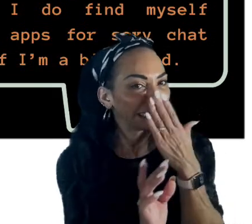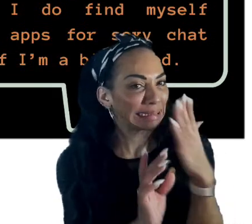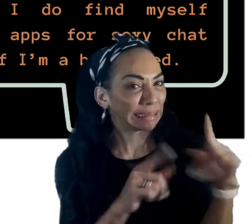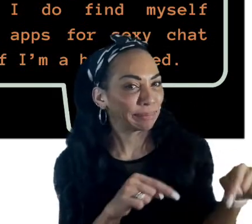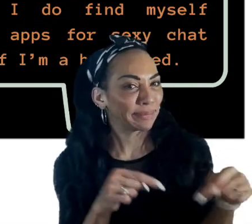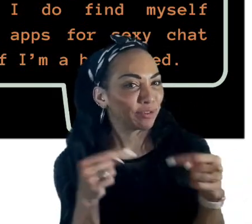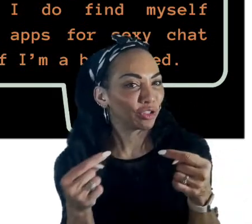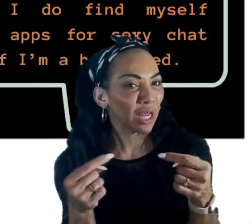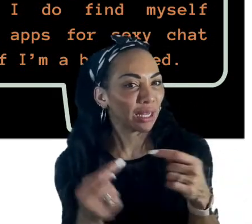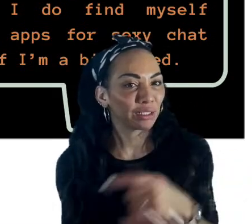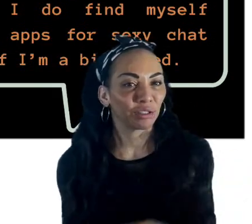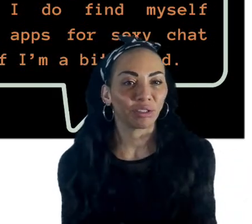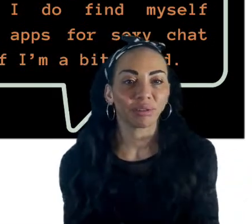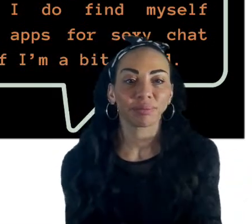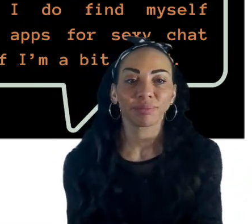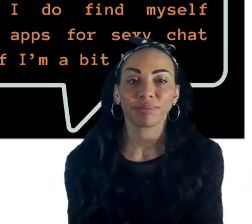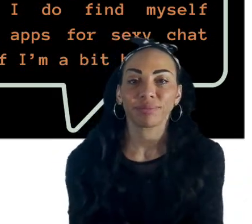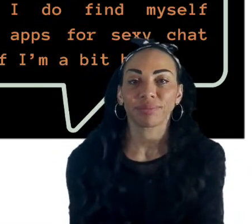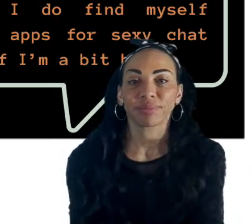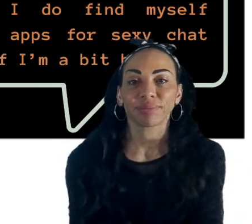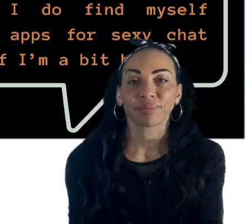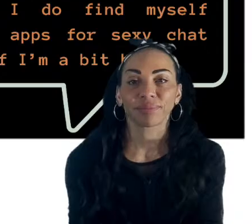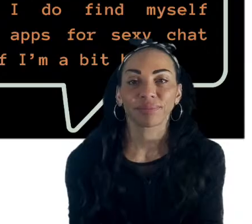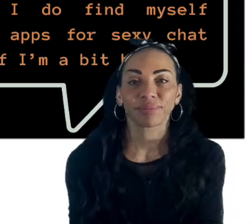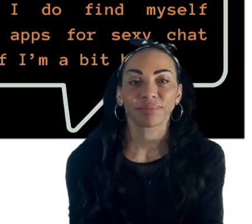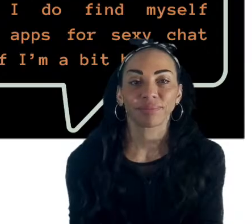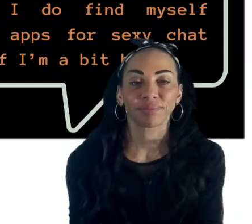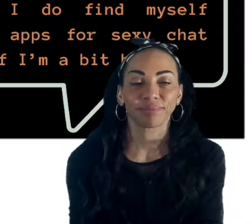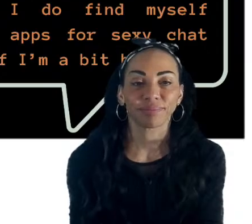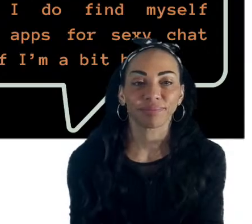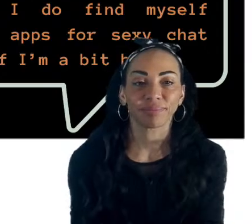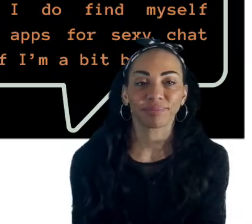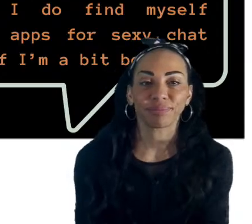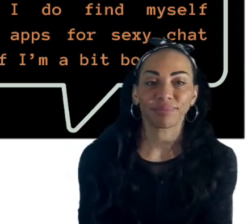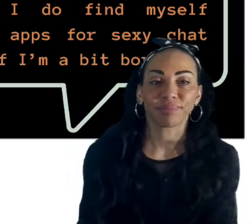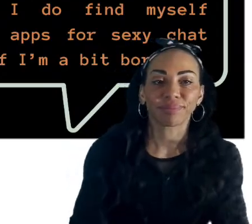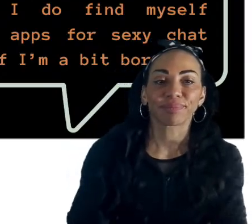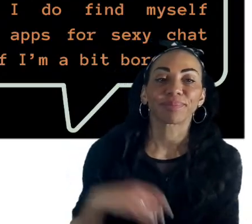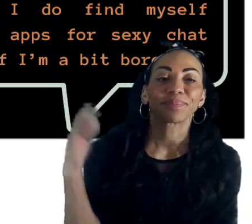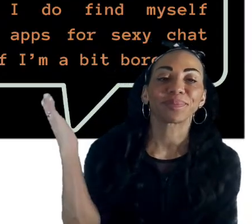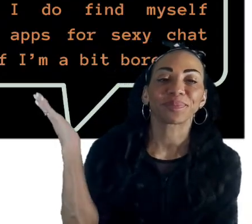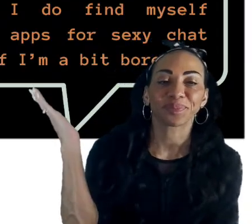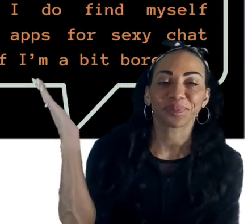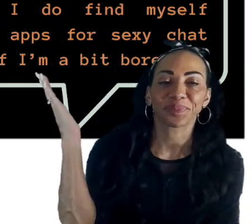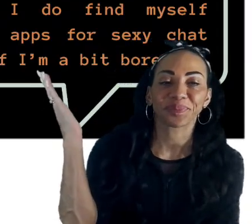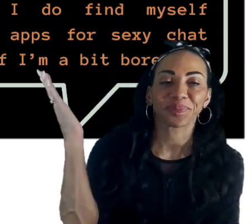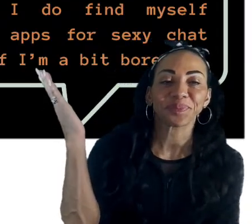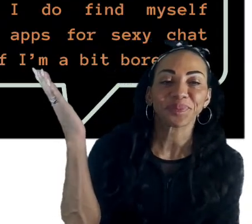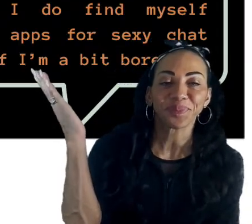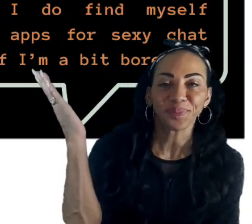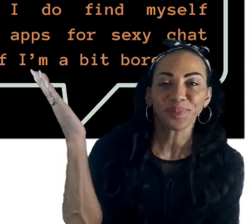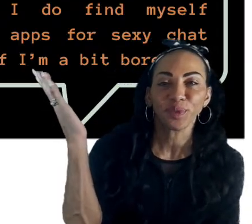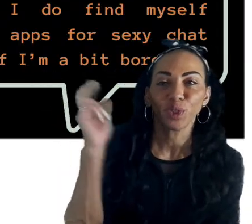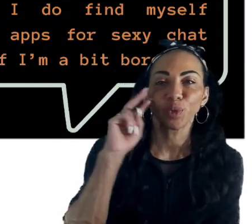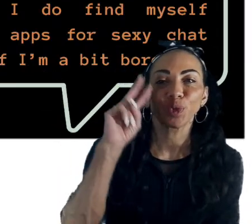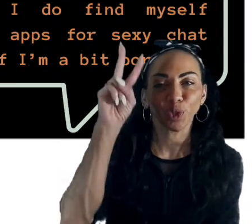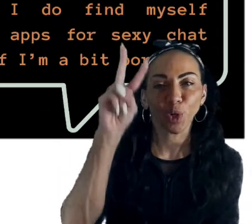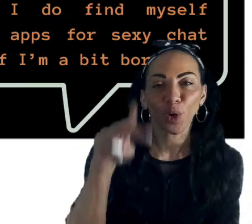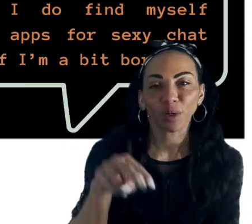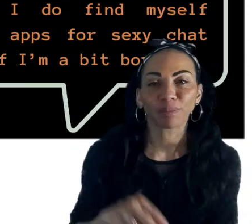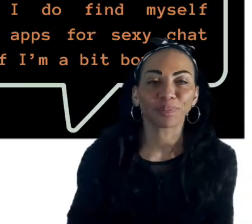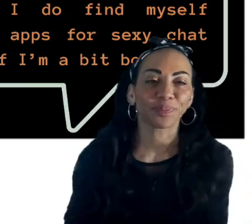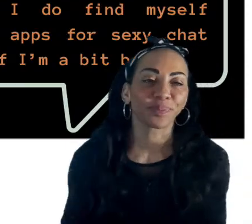I'm just going to leave those there so you can look at them while I'm just going through my notes to see what I need to talk about